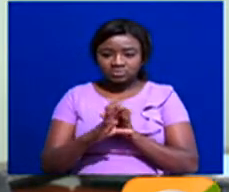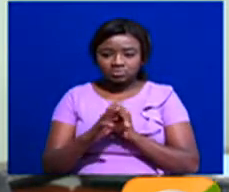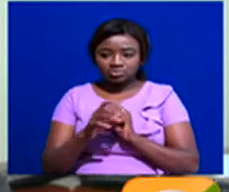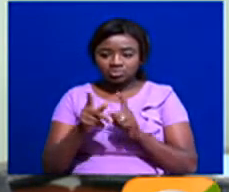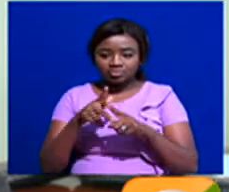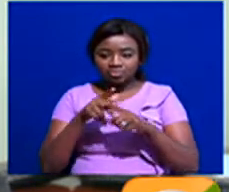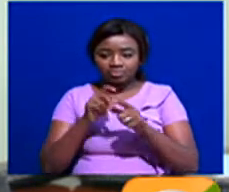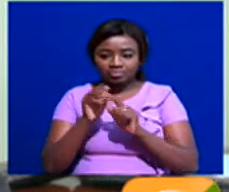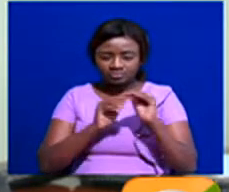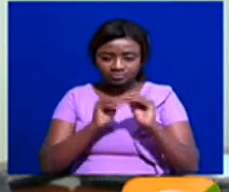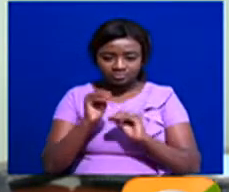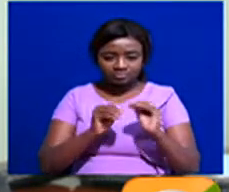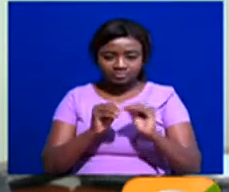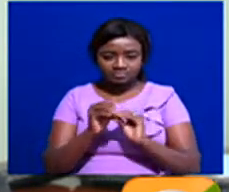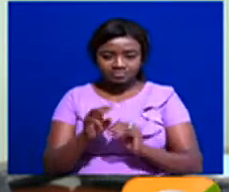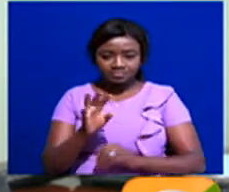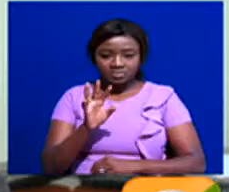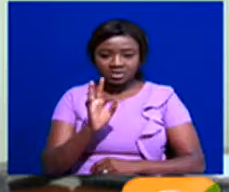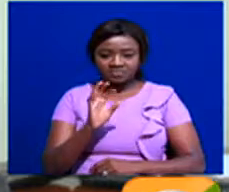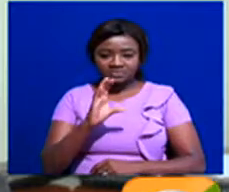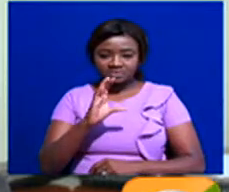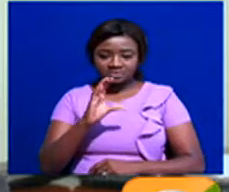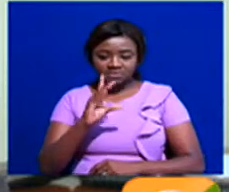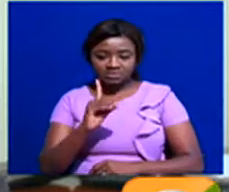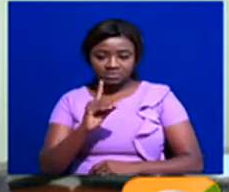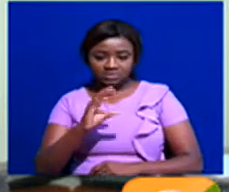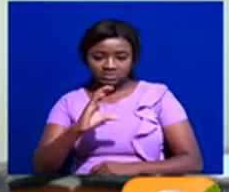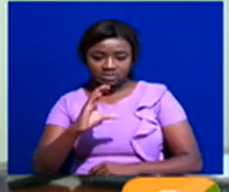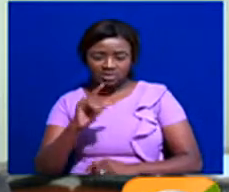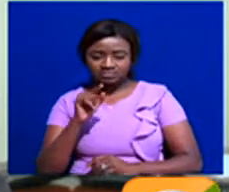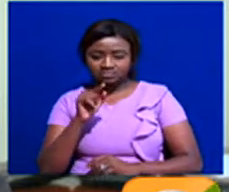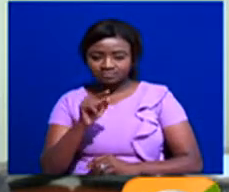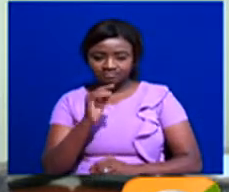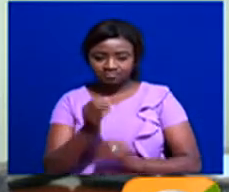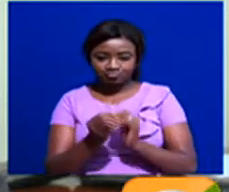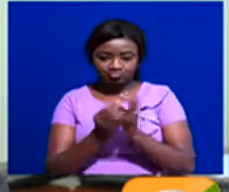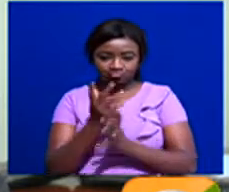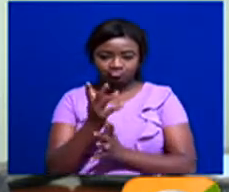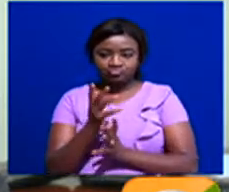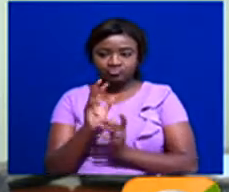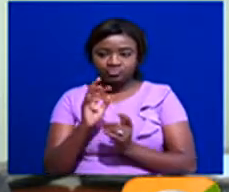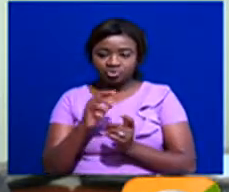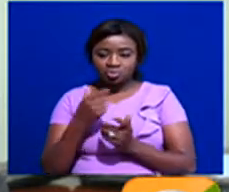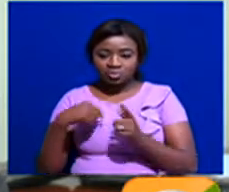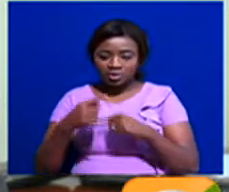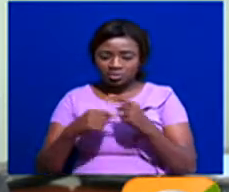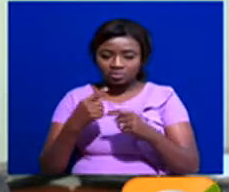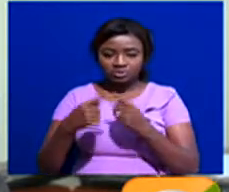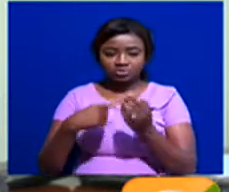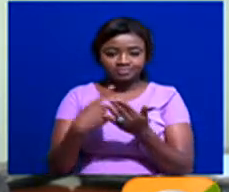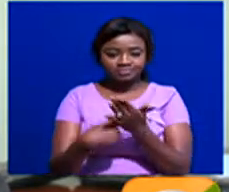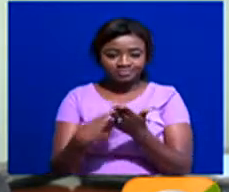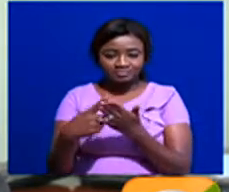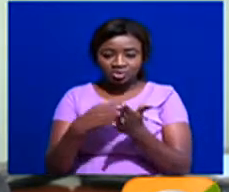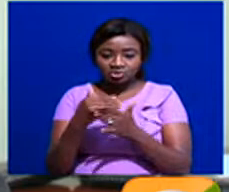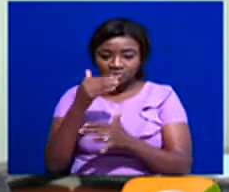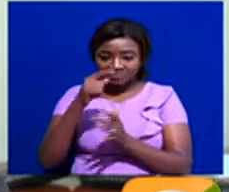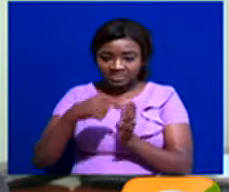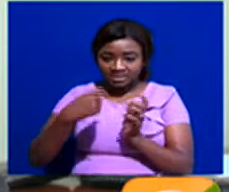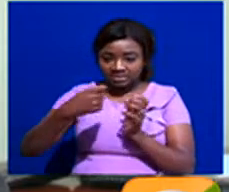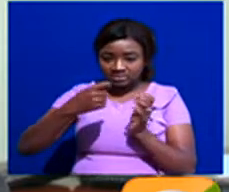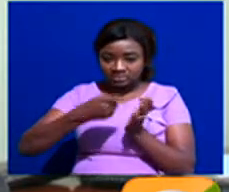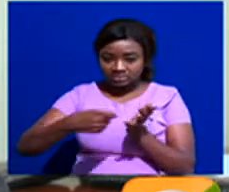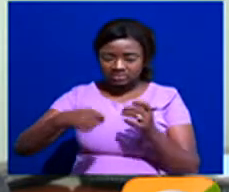FCTC. It has been a champion for the negotiation of the treaty, and even after the treaty has been